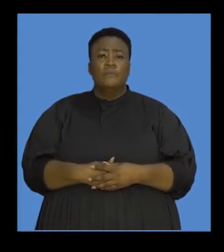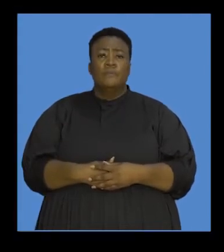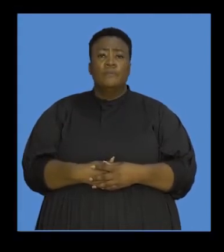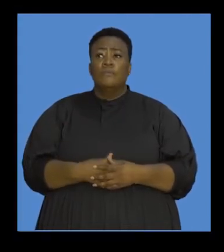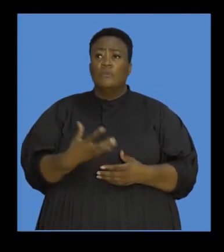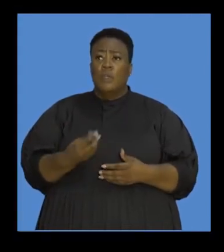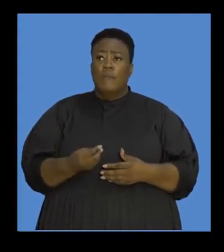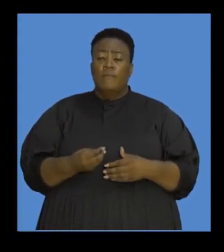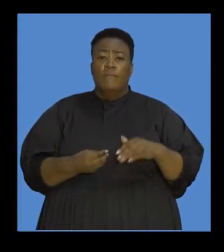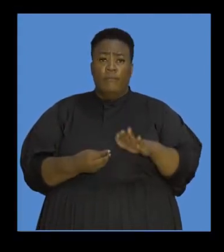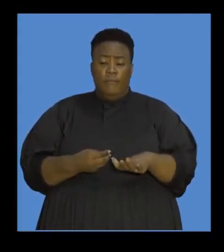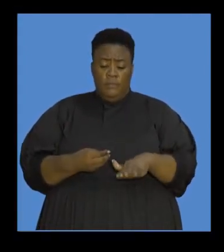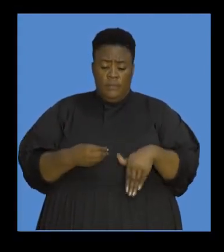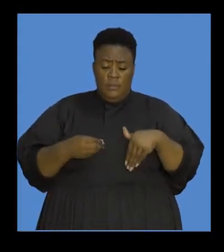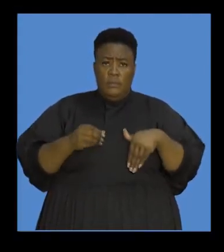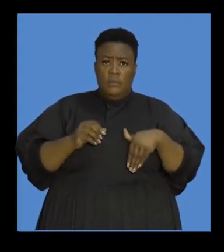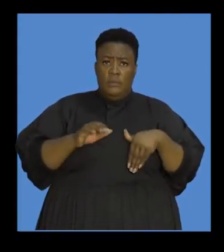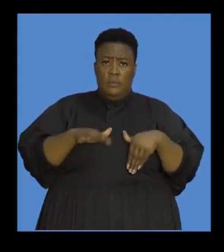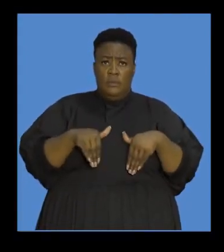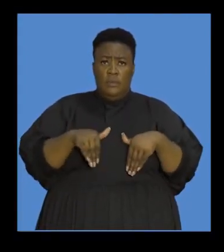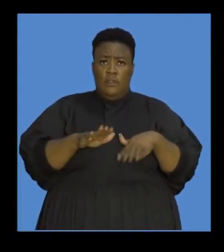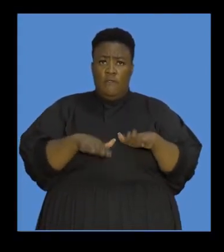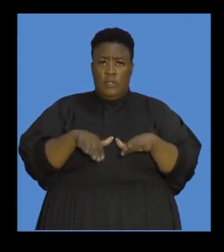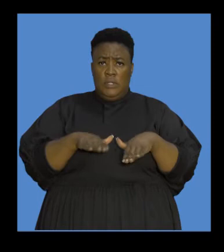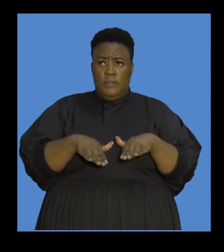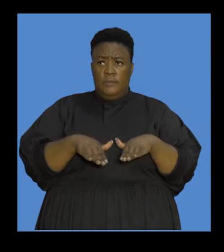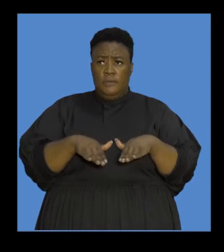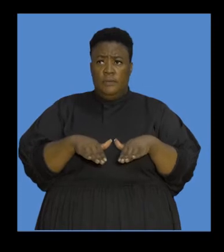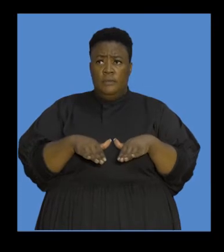it. So we have a foot pushing down.